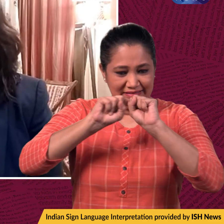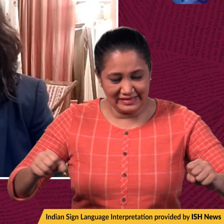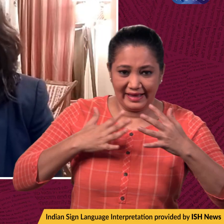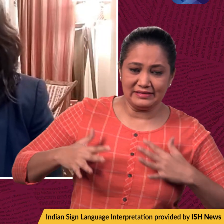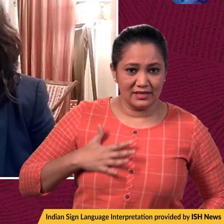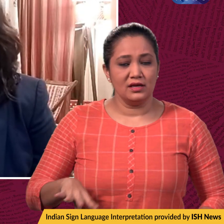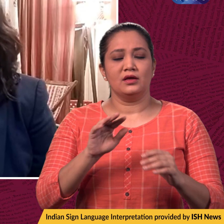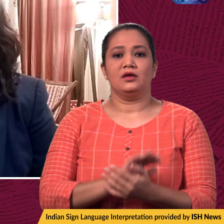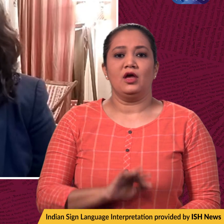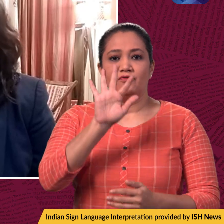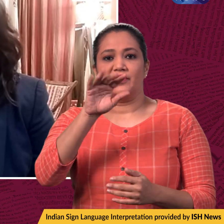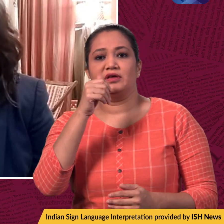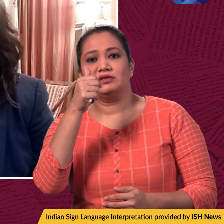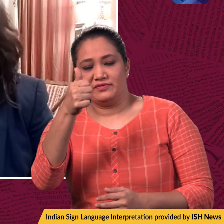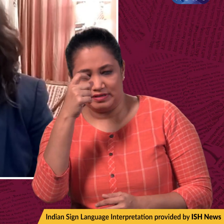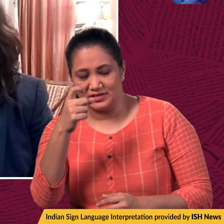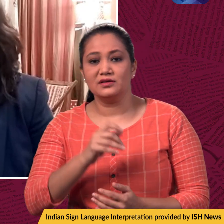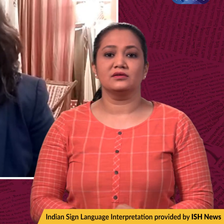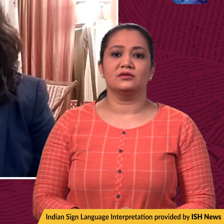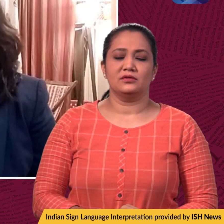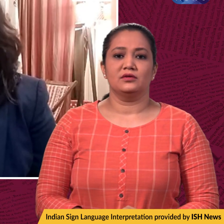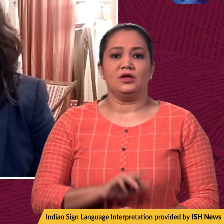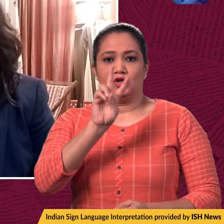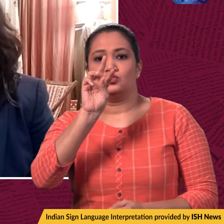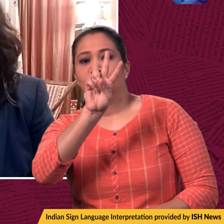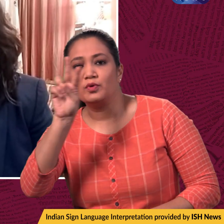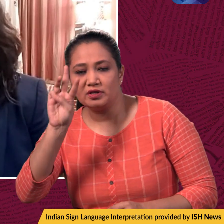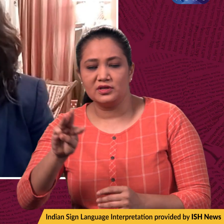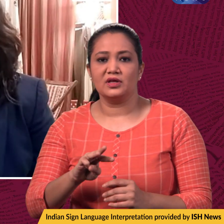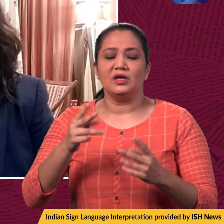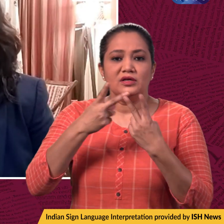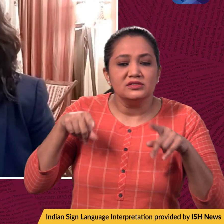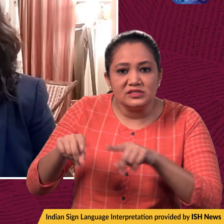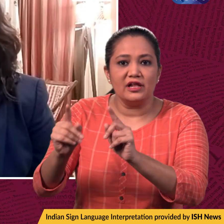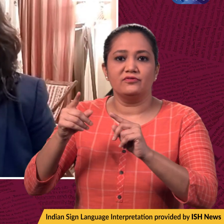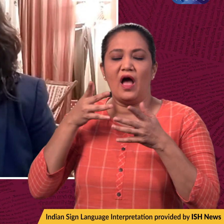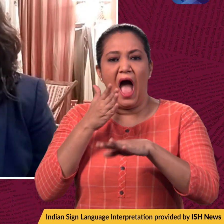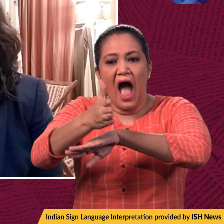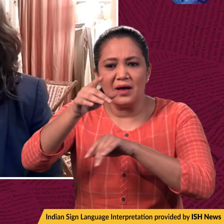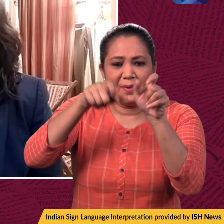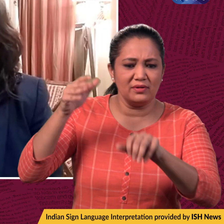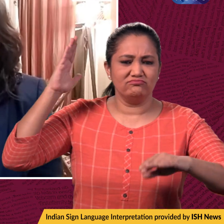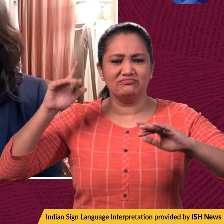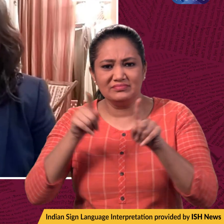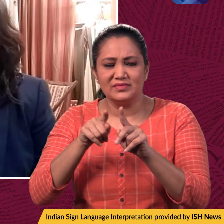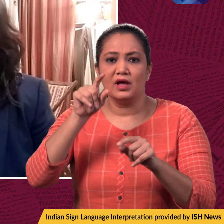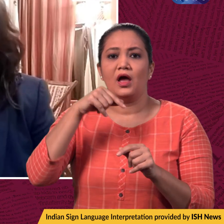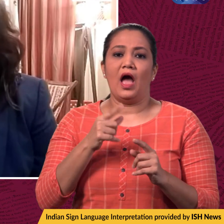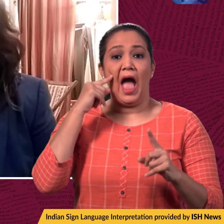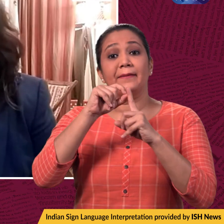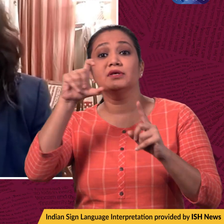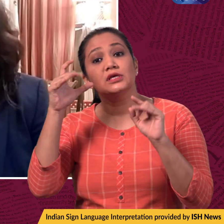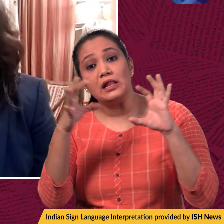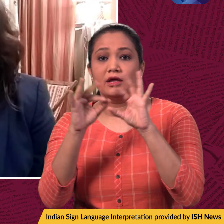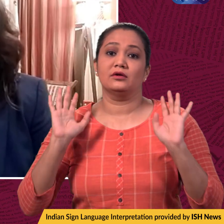assault, 506, which is criminal intimidation, and 323, which is voluntarily causing hurt of the Indian